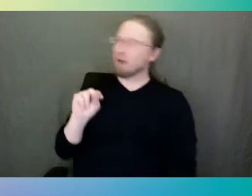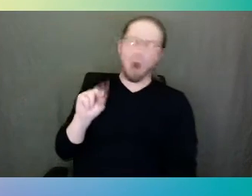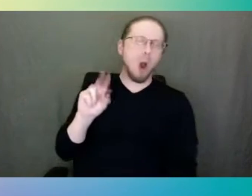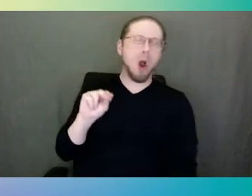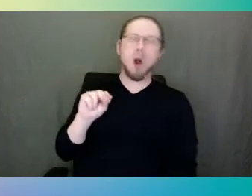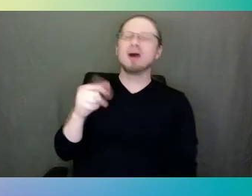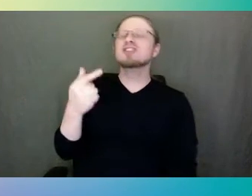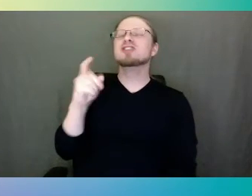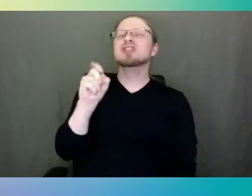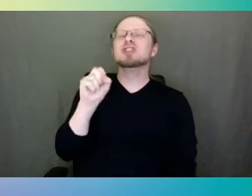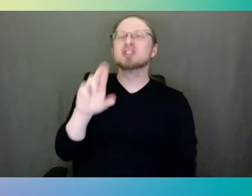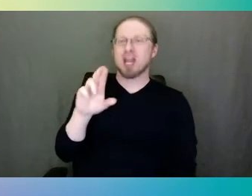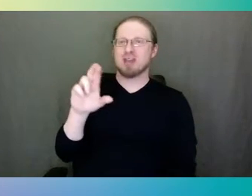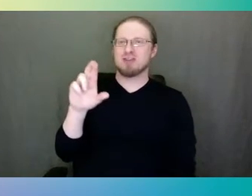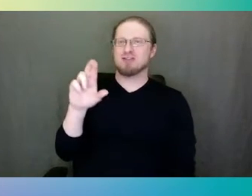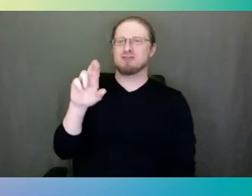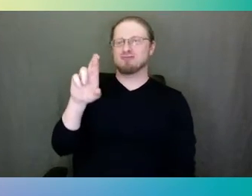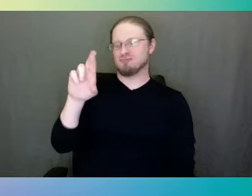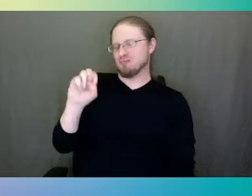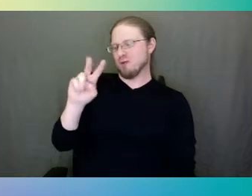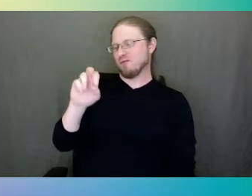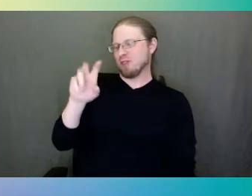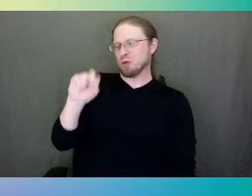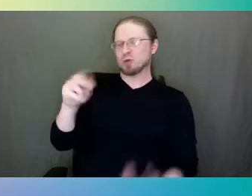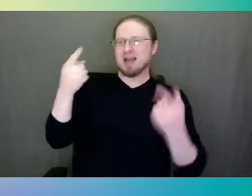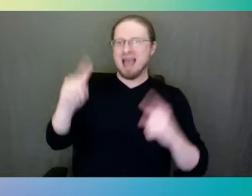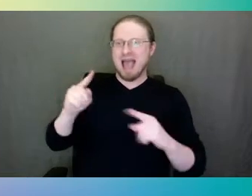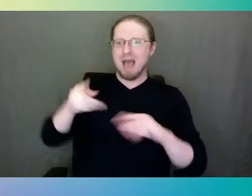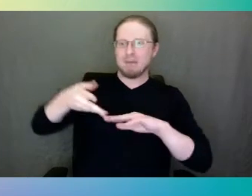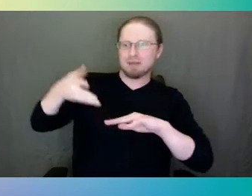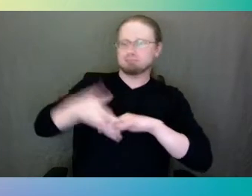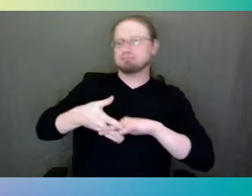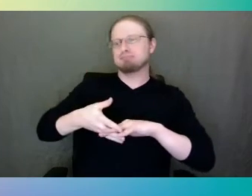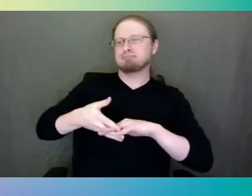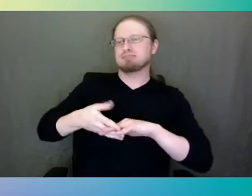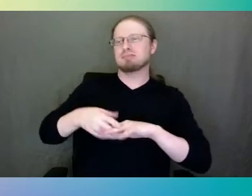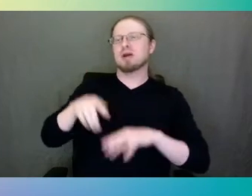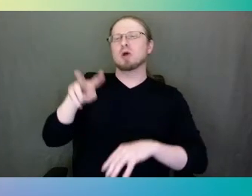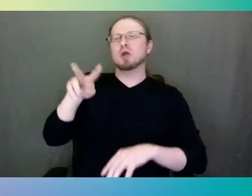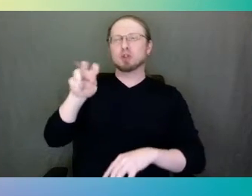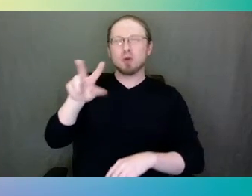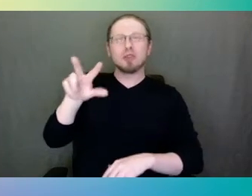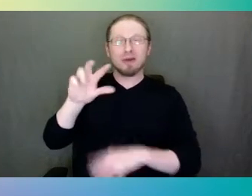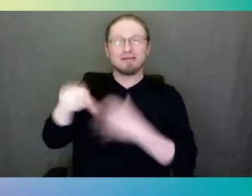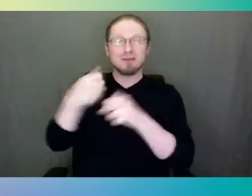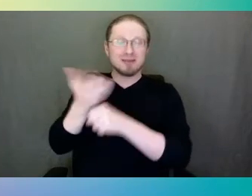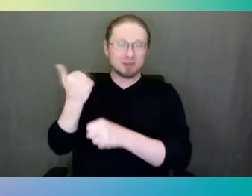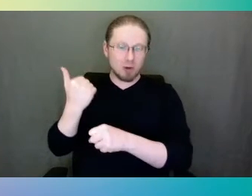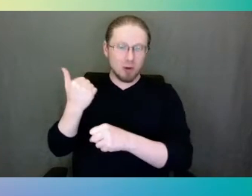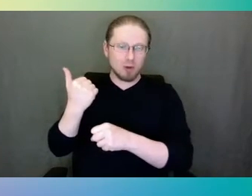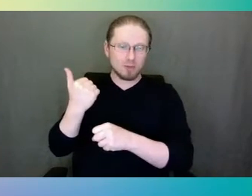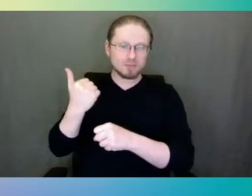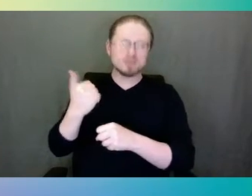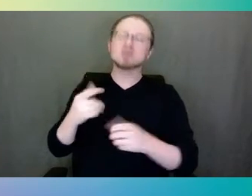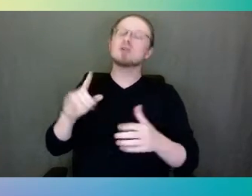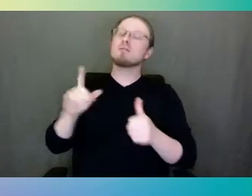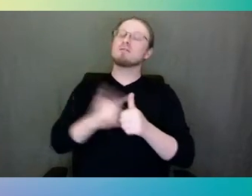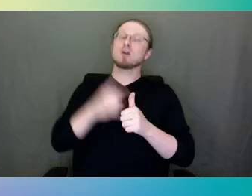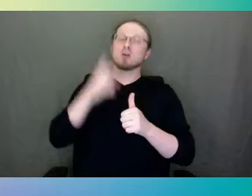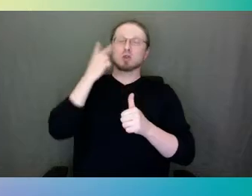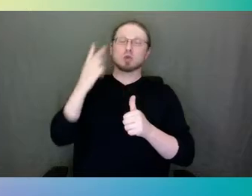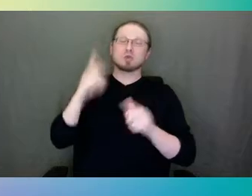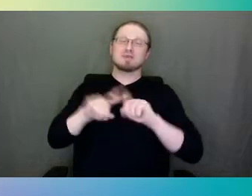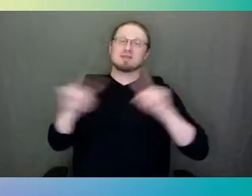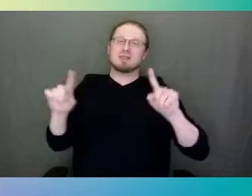several hundred years ago. So there's this greater awareness of what is male and female, and people are more in tune with